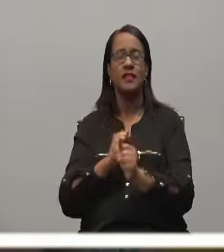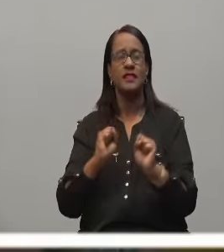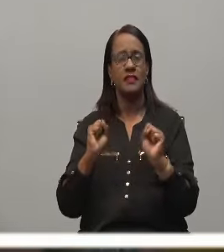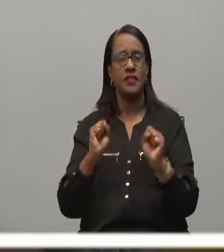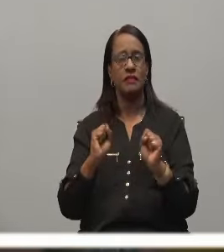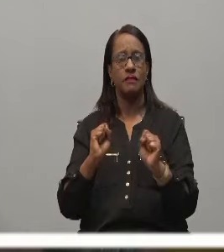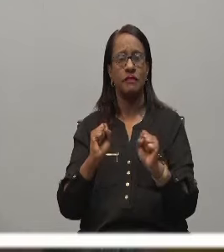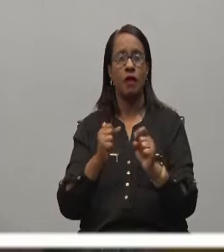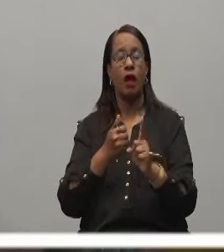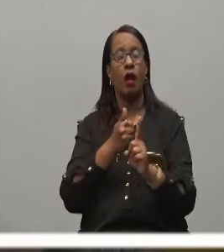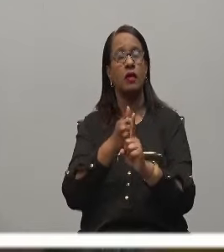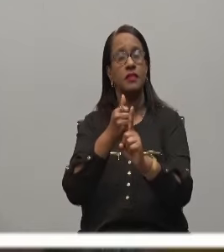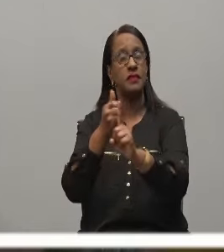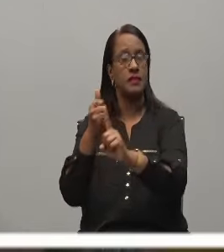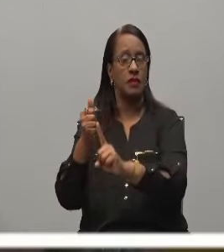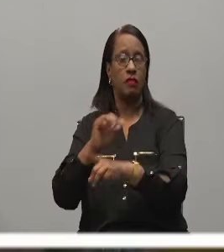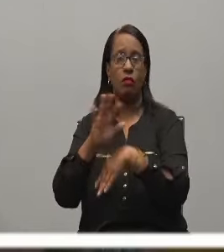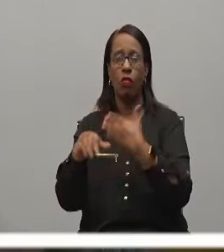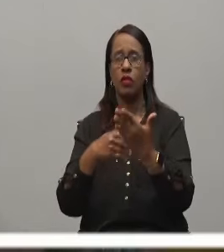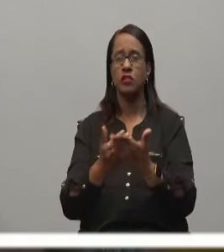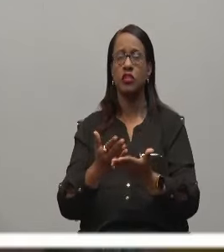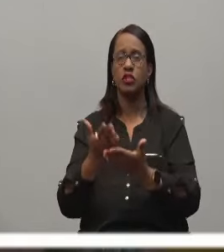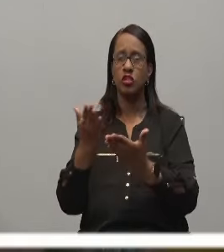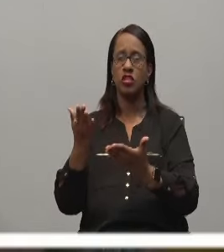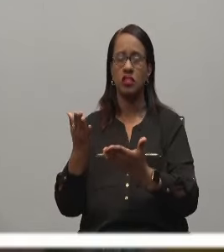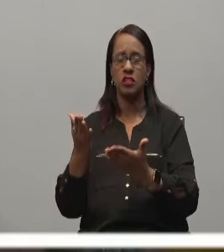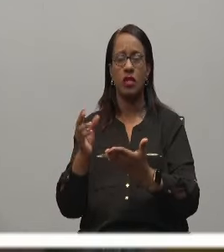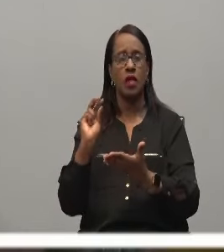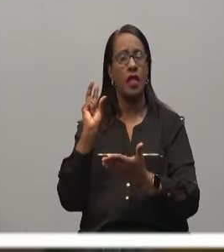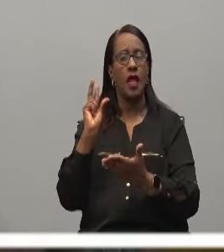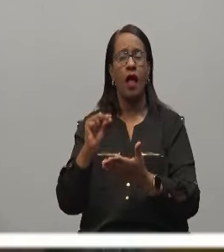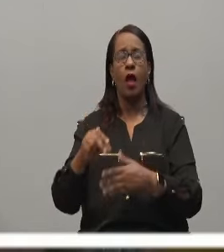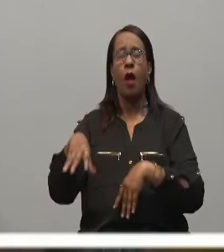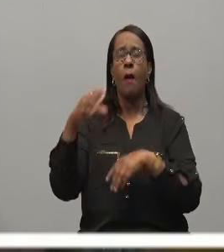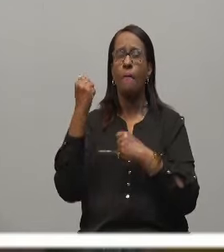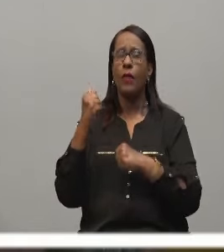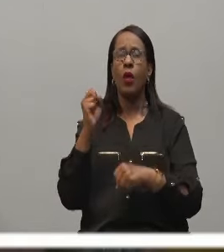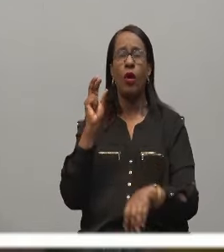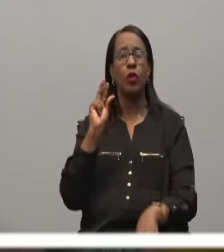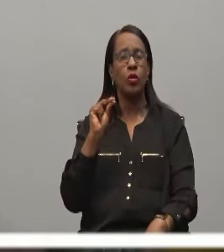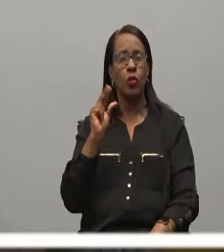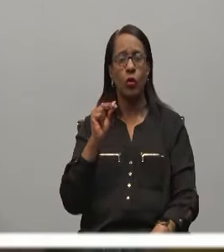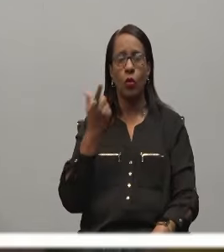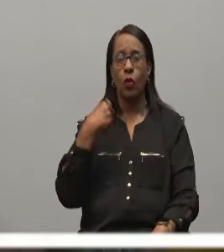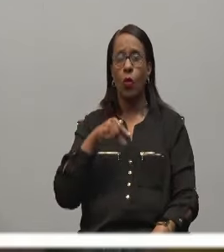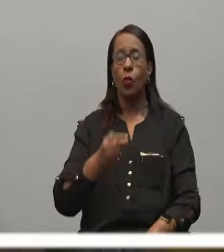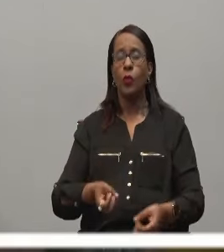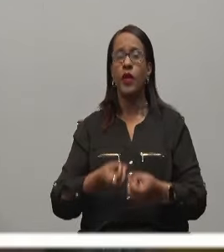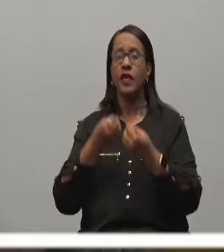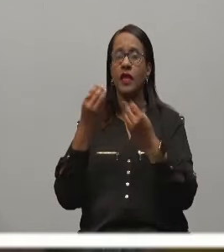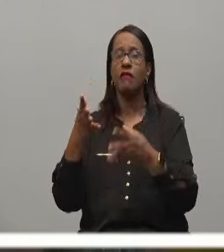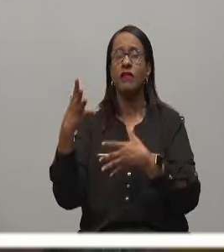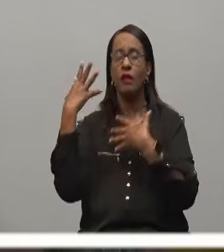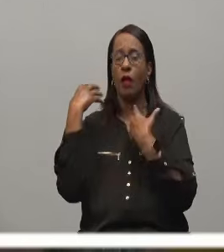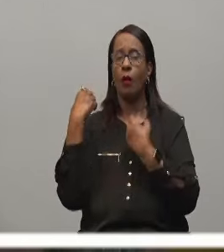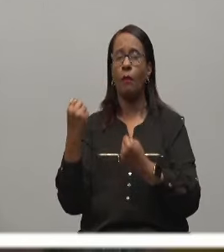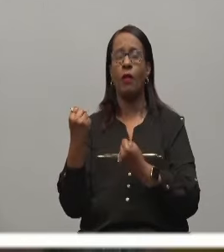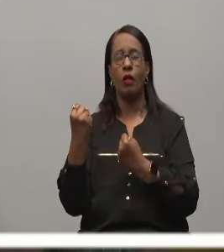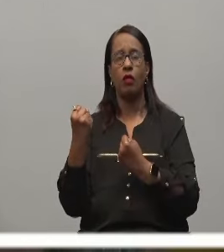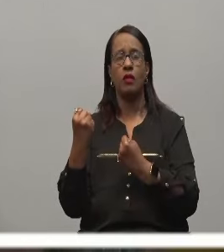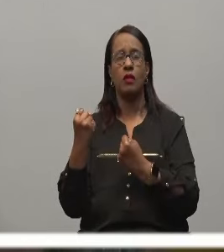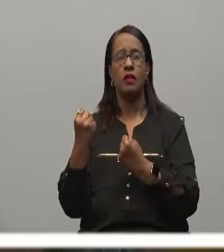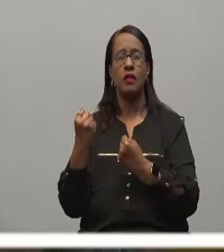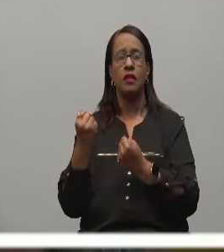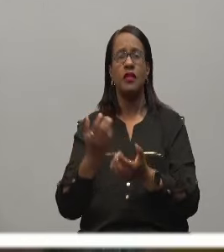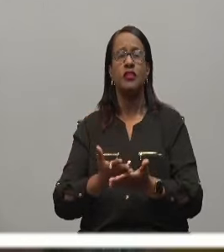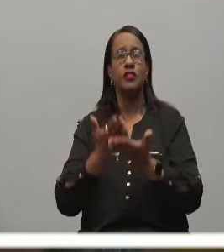a suggestion, you know. That's all it is. It has no more power except we give it power by moving it from suggestion